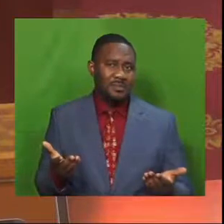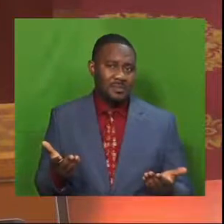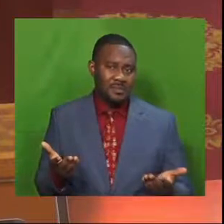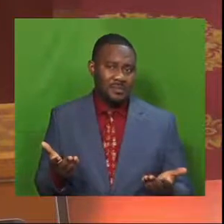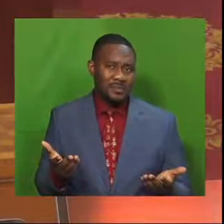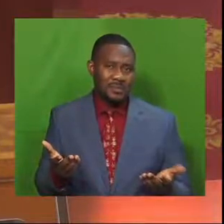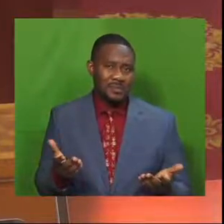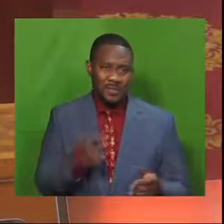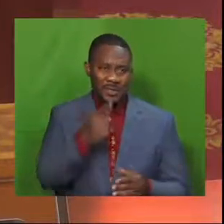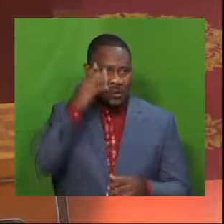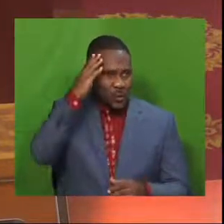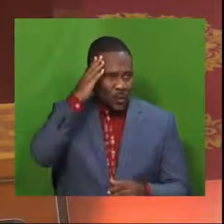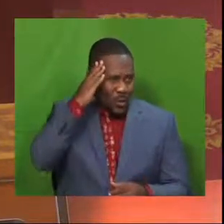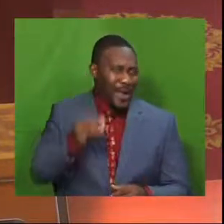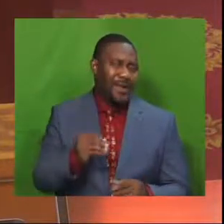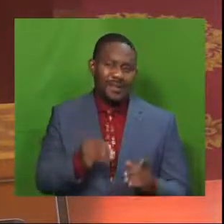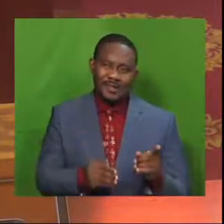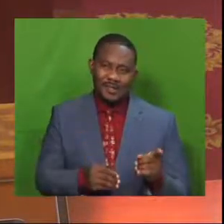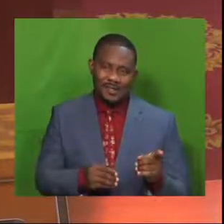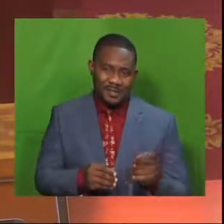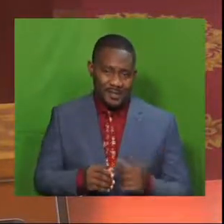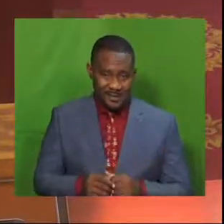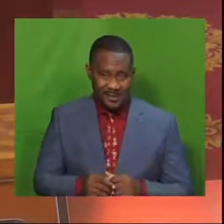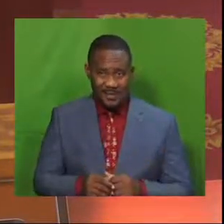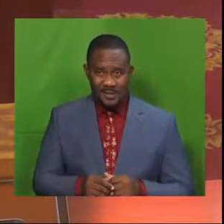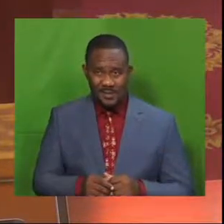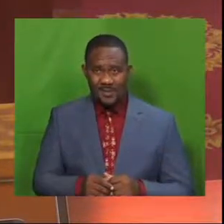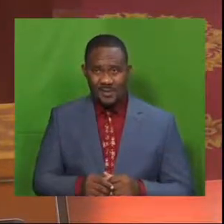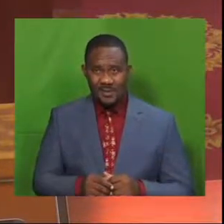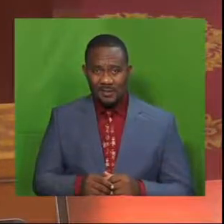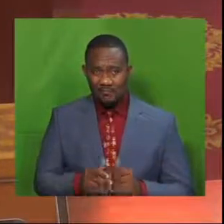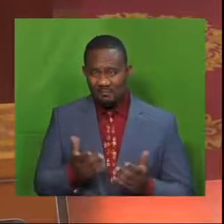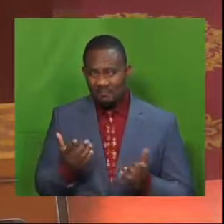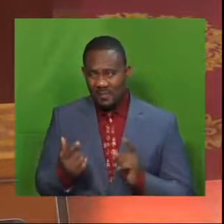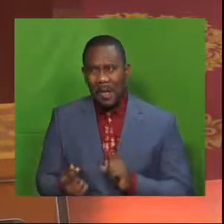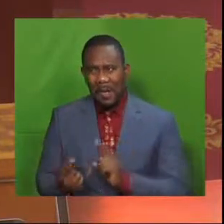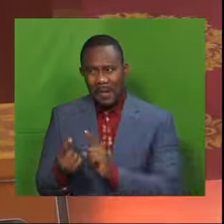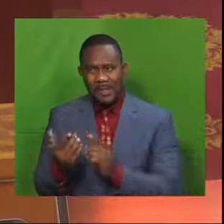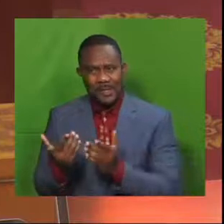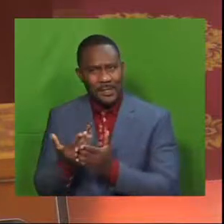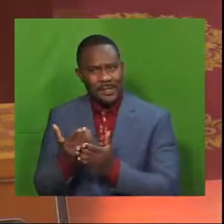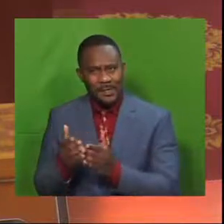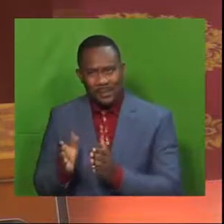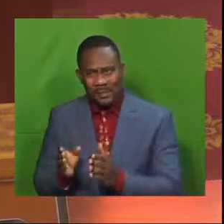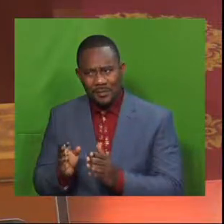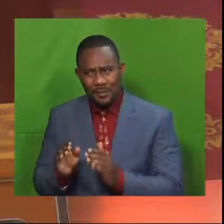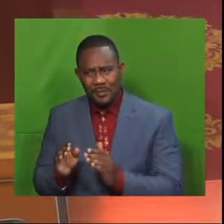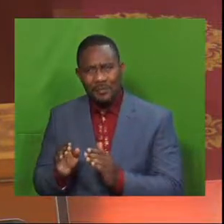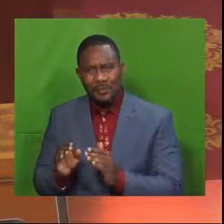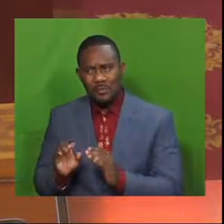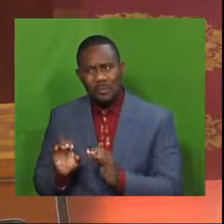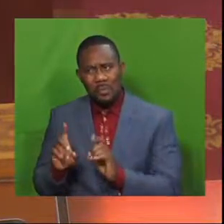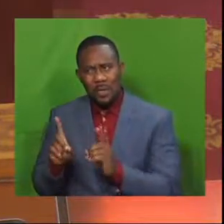very experienced, so that you nurture them on the proper way to ask,